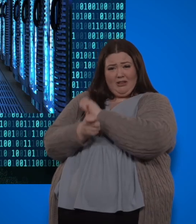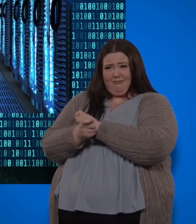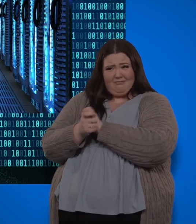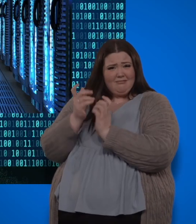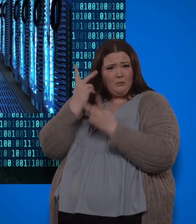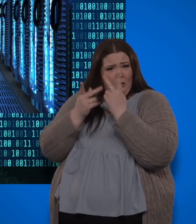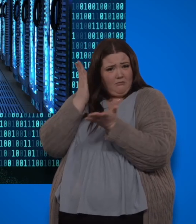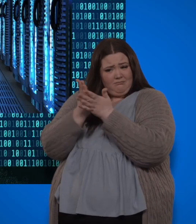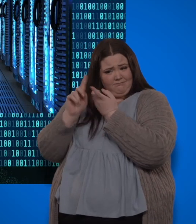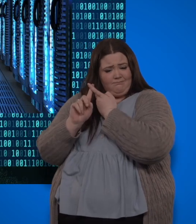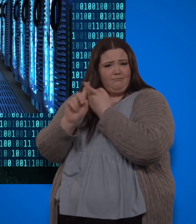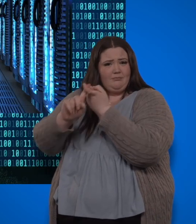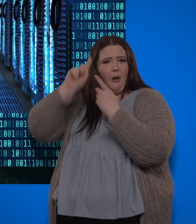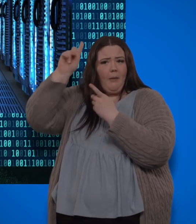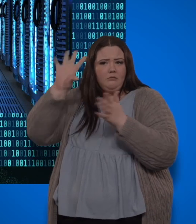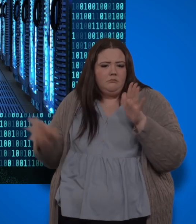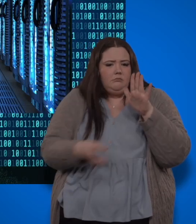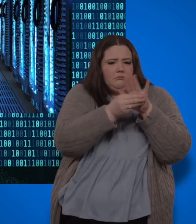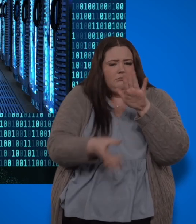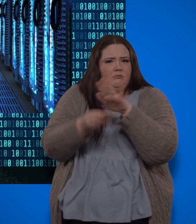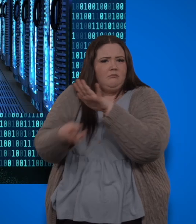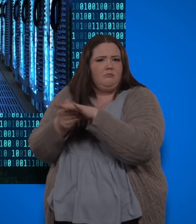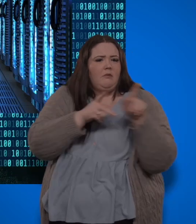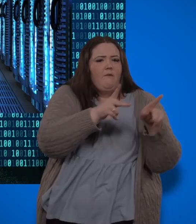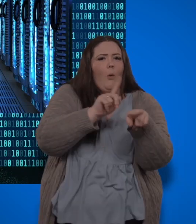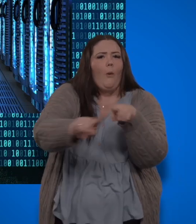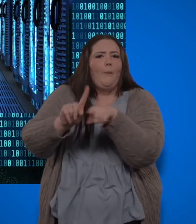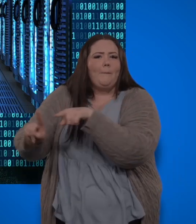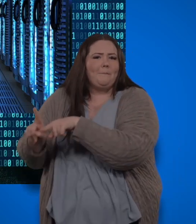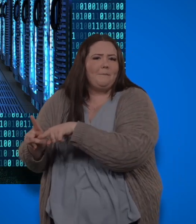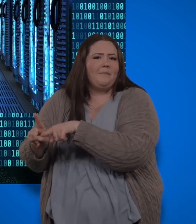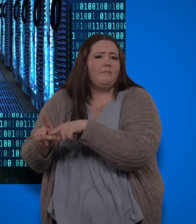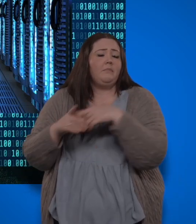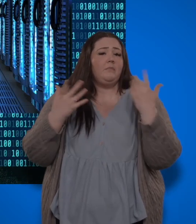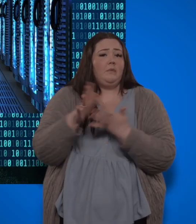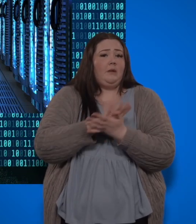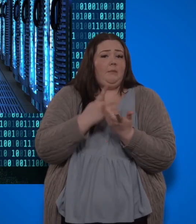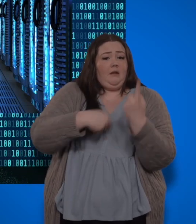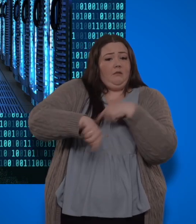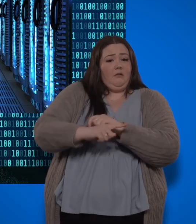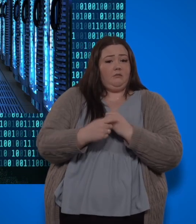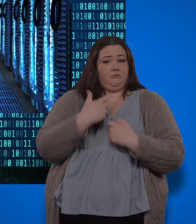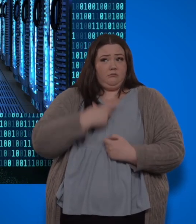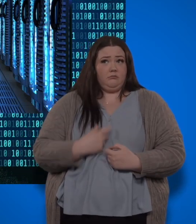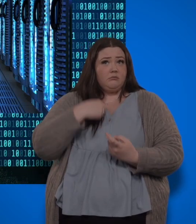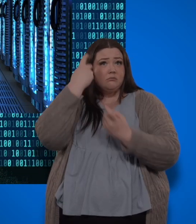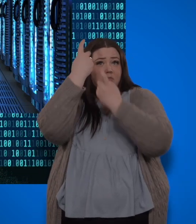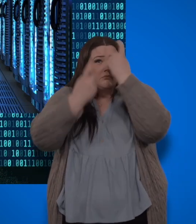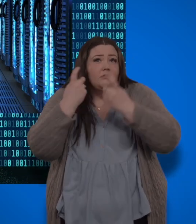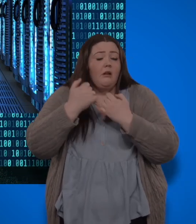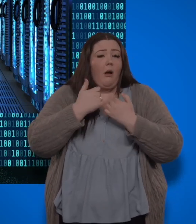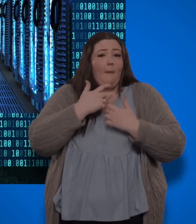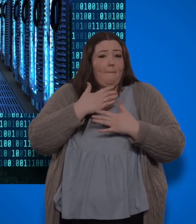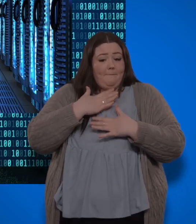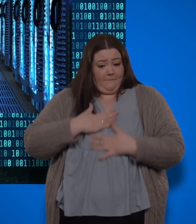our individual consciousness, our personality and identity can be instantiated in different physical forms. This is what you are really. You're